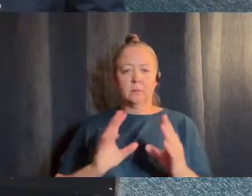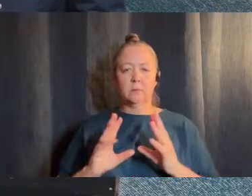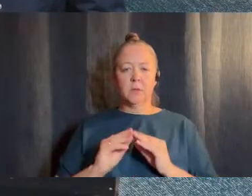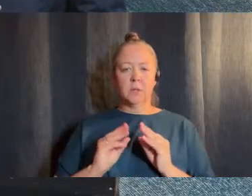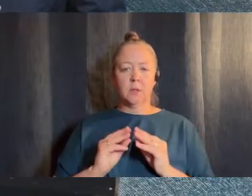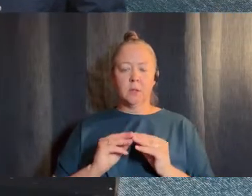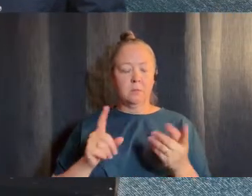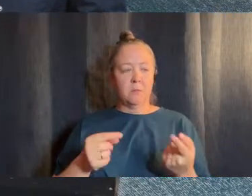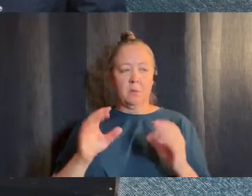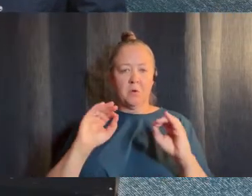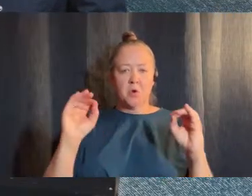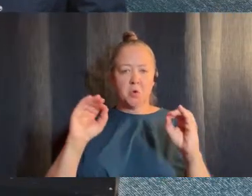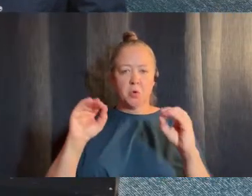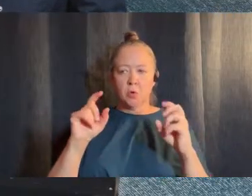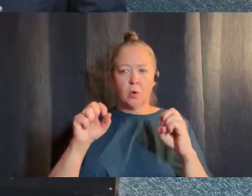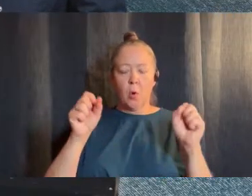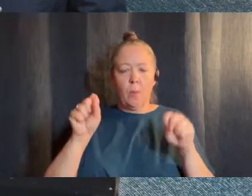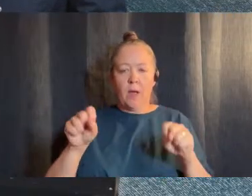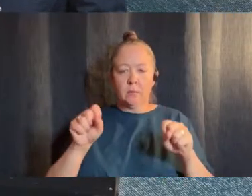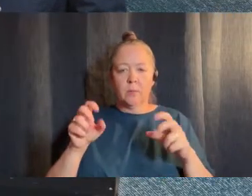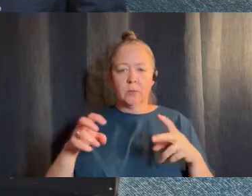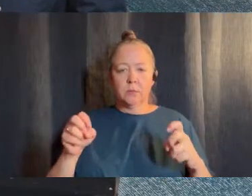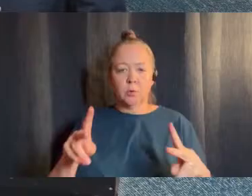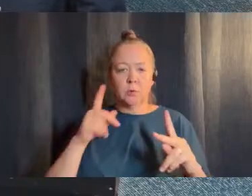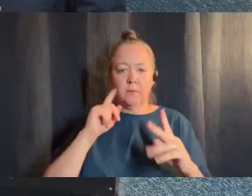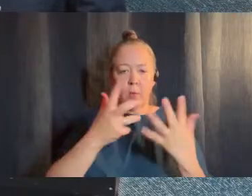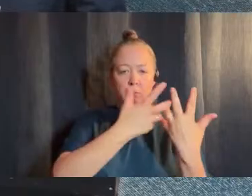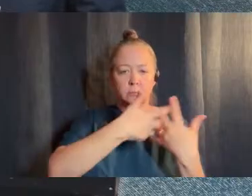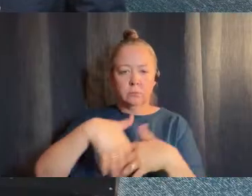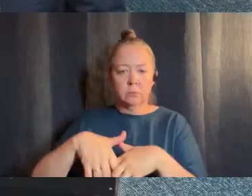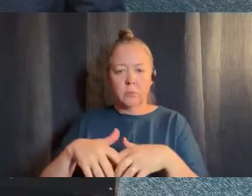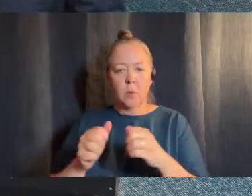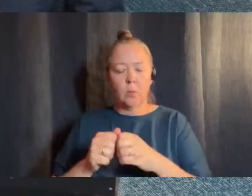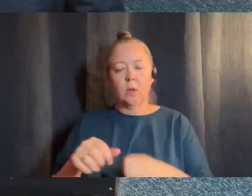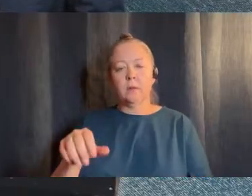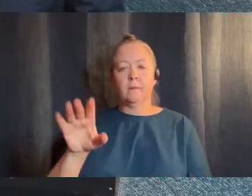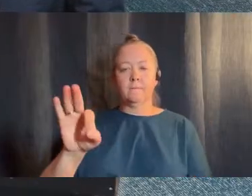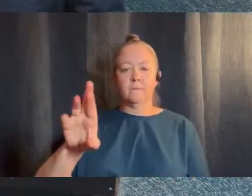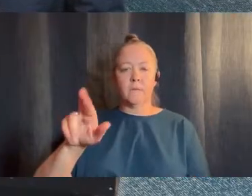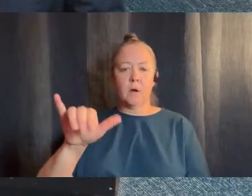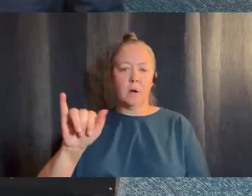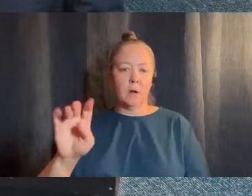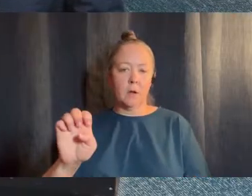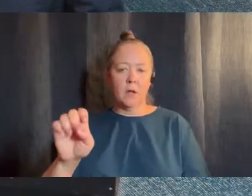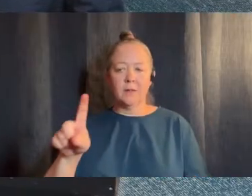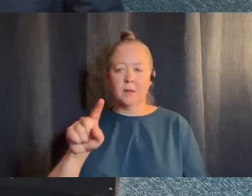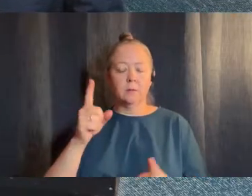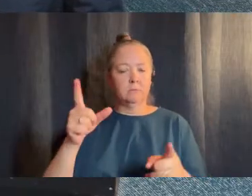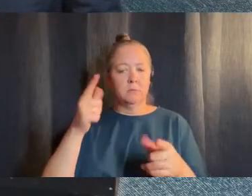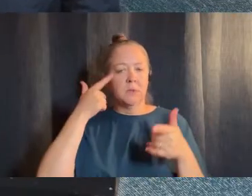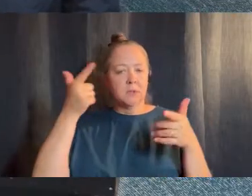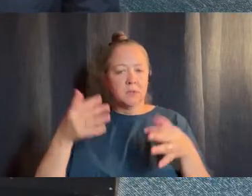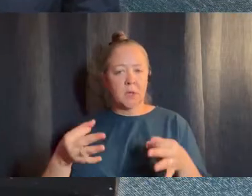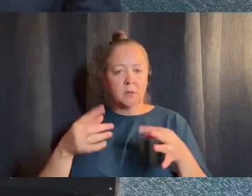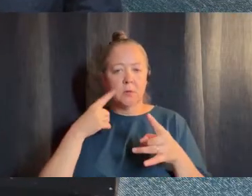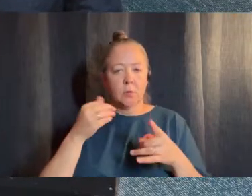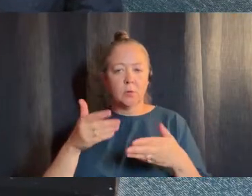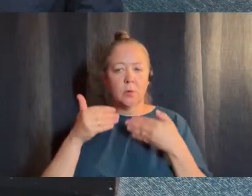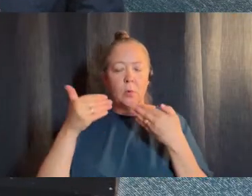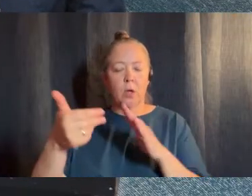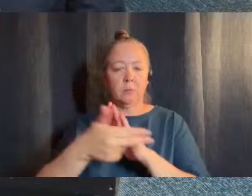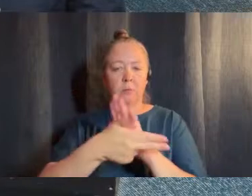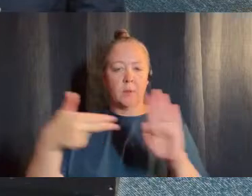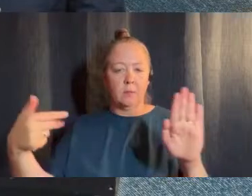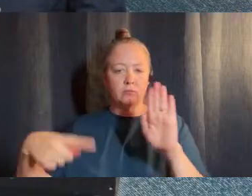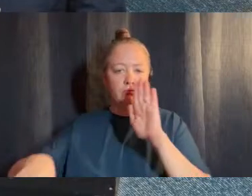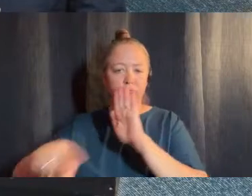Ms. Fry, they decided to punish her on the spot for not agreeing with their subjective opinions that were in contradiction to the rules of procedure. This